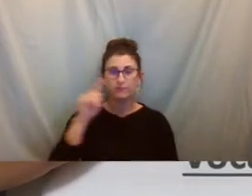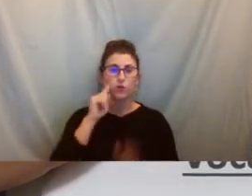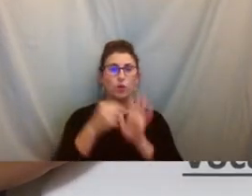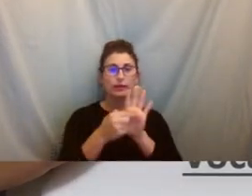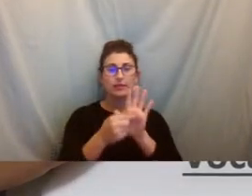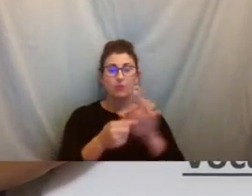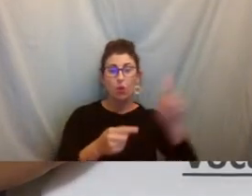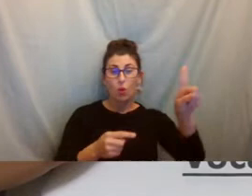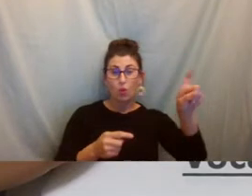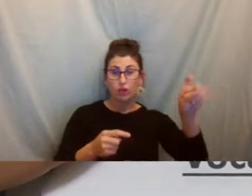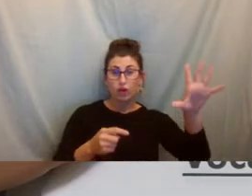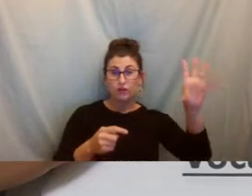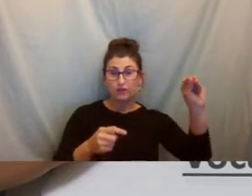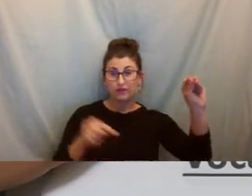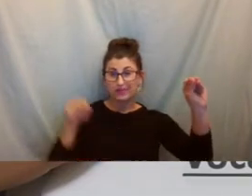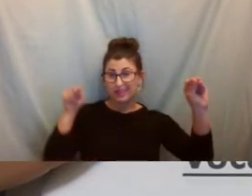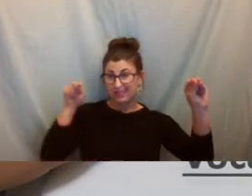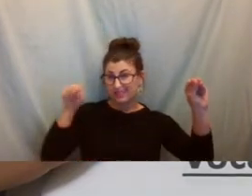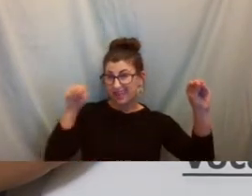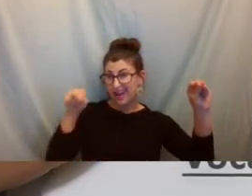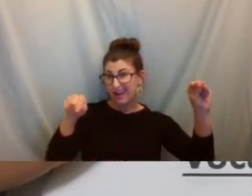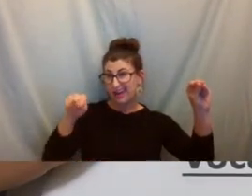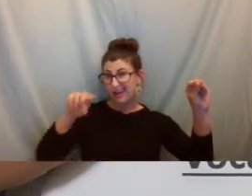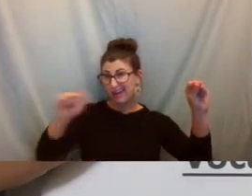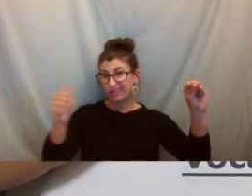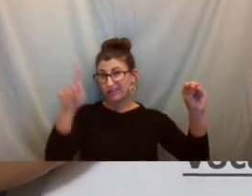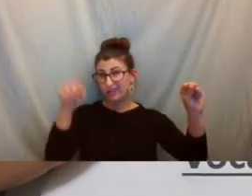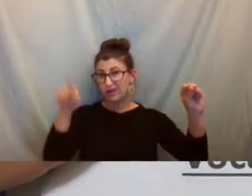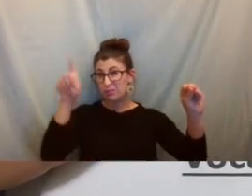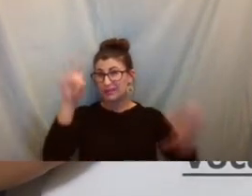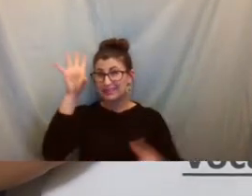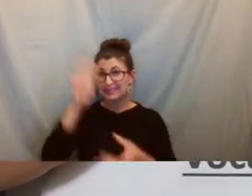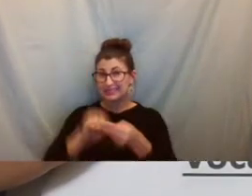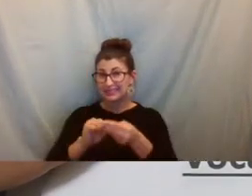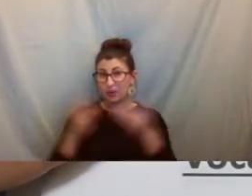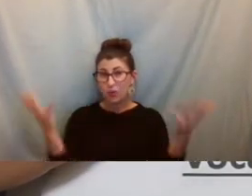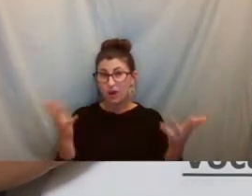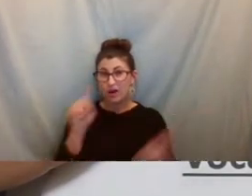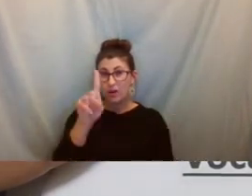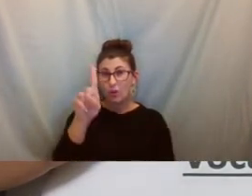degrees, this angle plus this one has to equal 180.